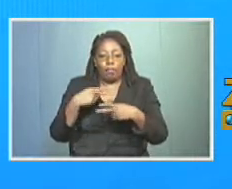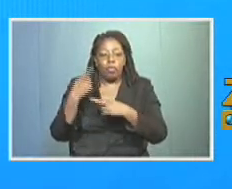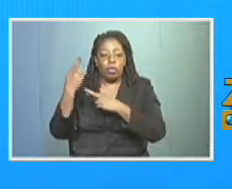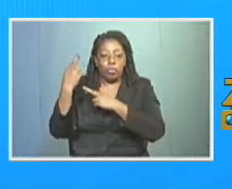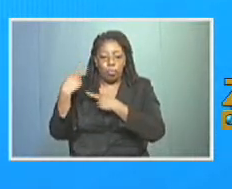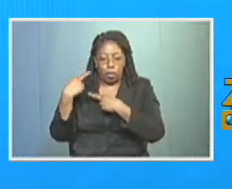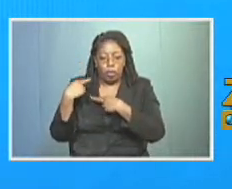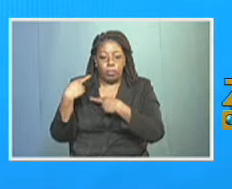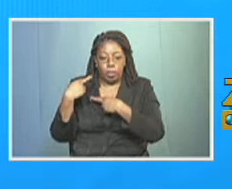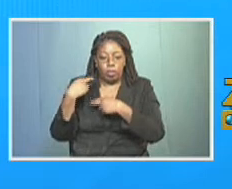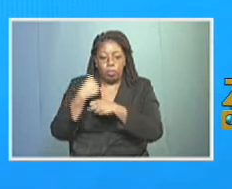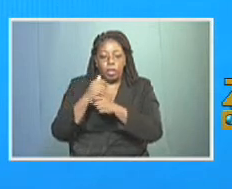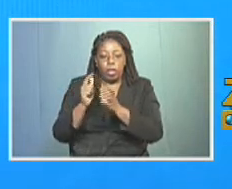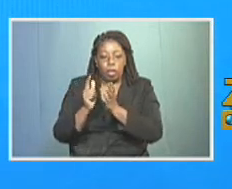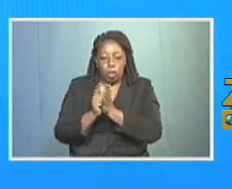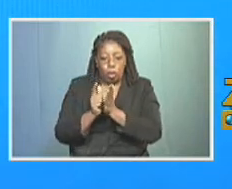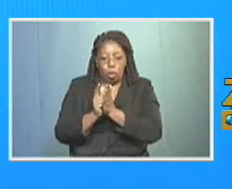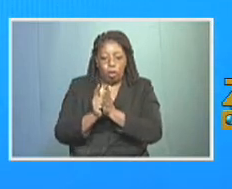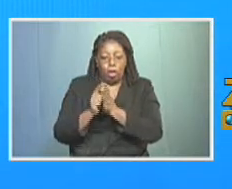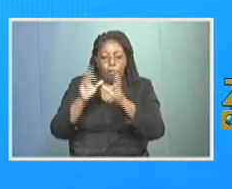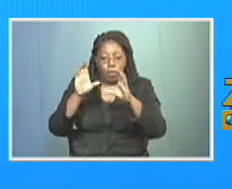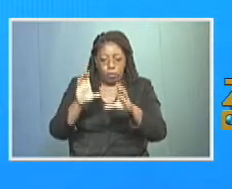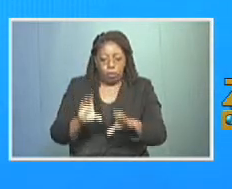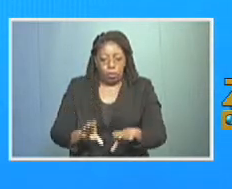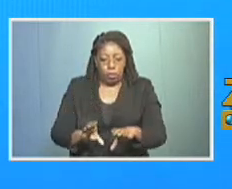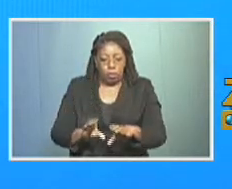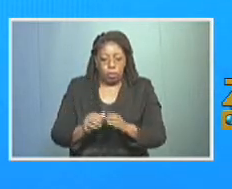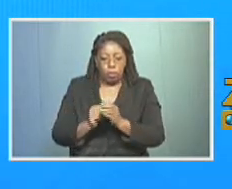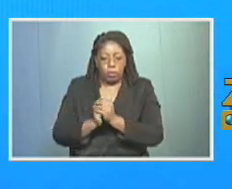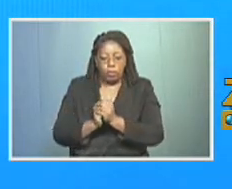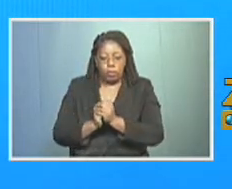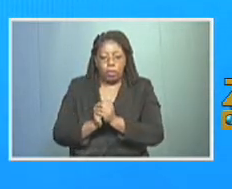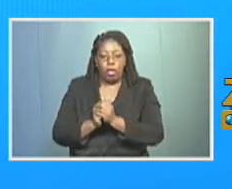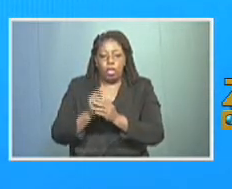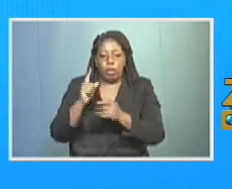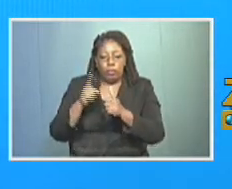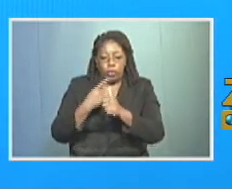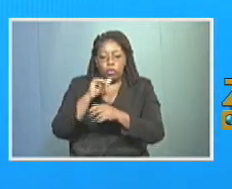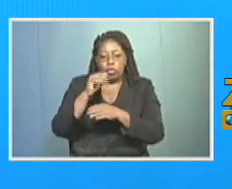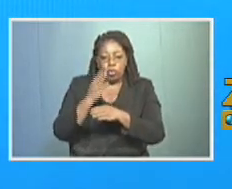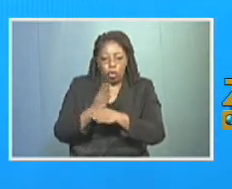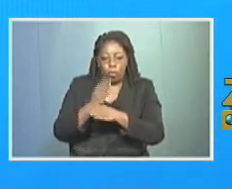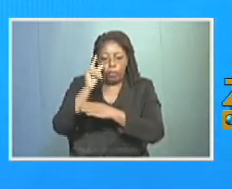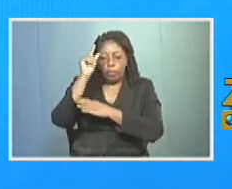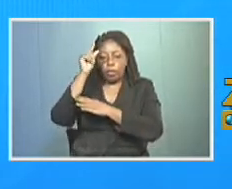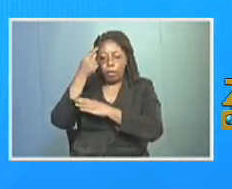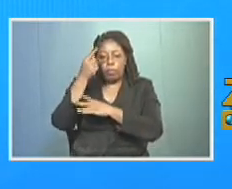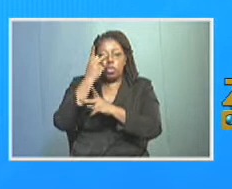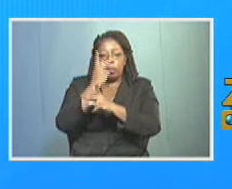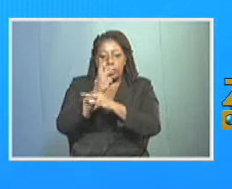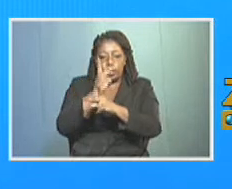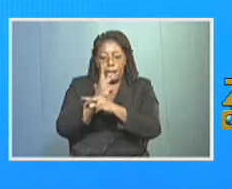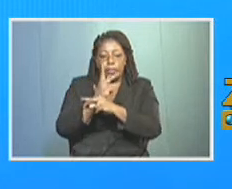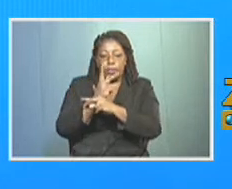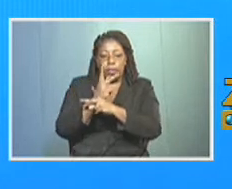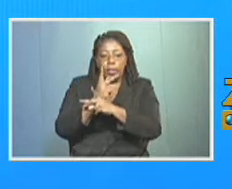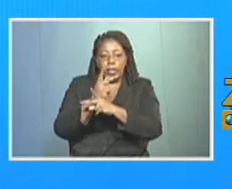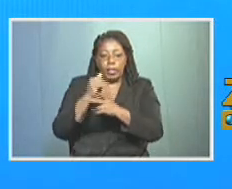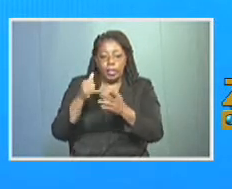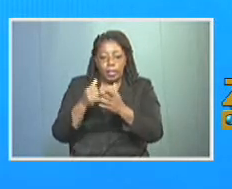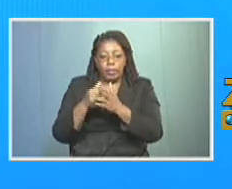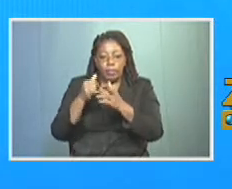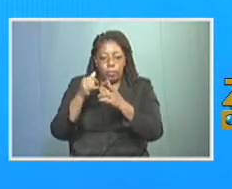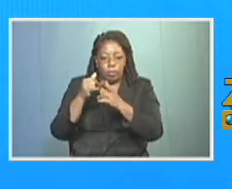safety of civil society, the first and foremost role of government to protect its citizens. Laws and their